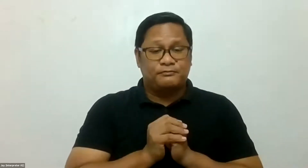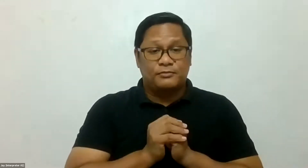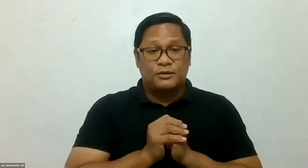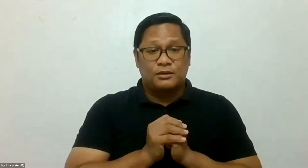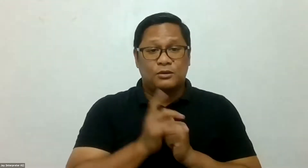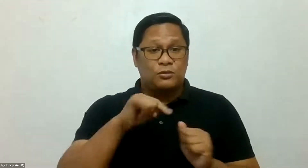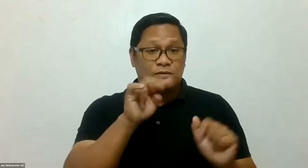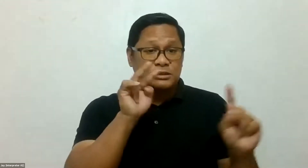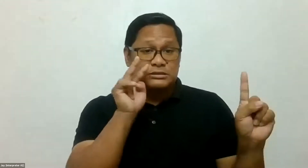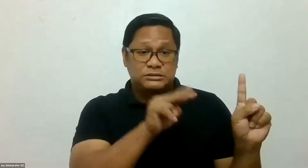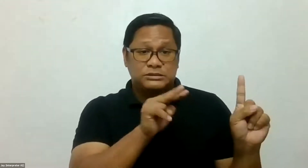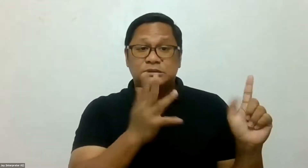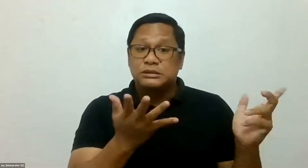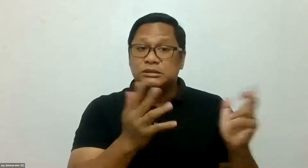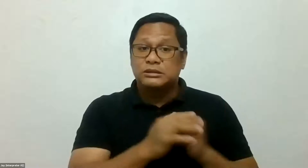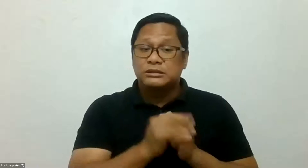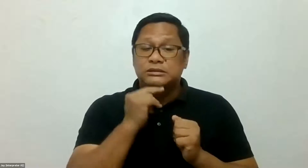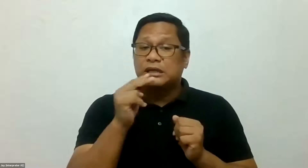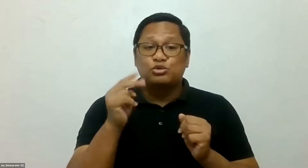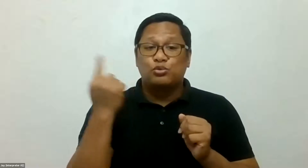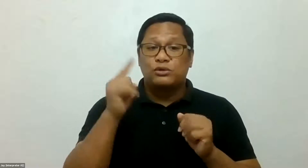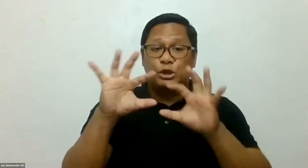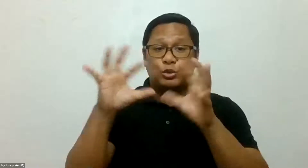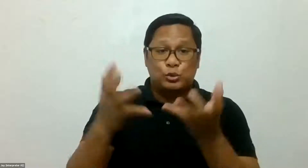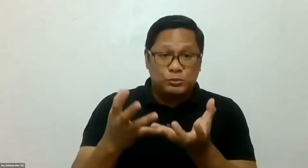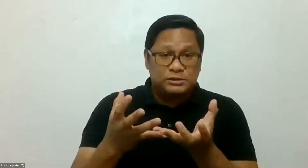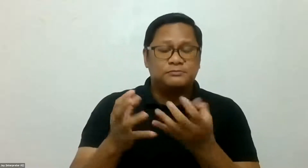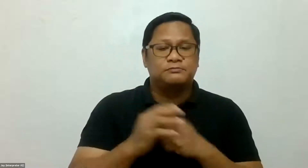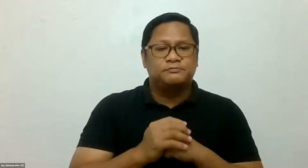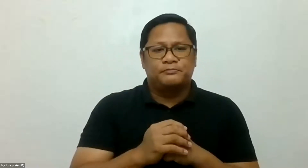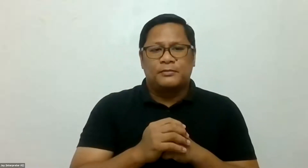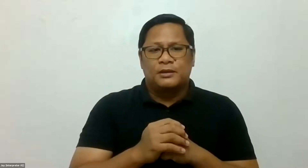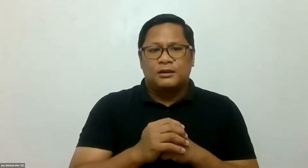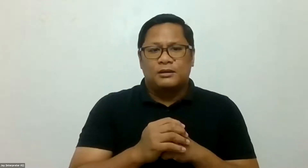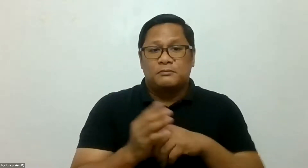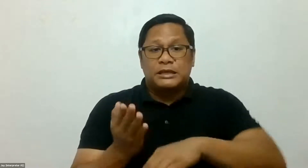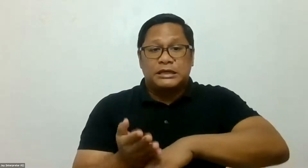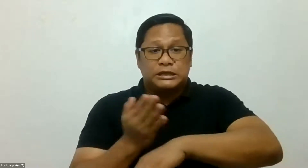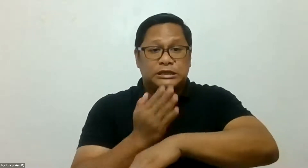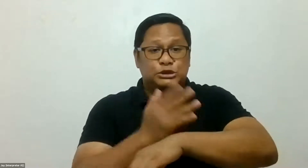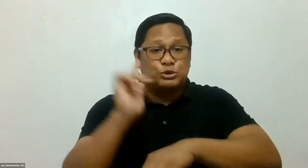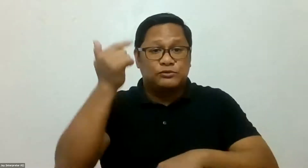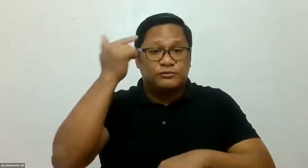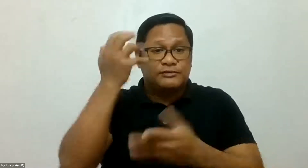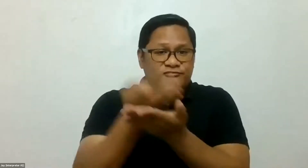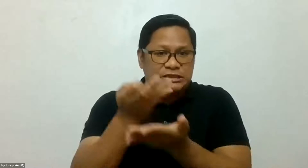have seen, not just globally, is that increased government